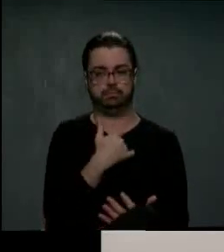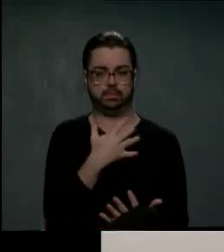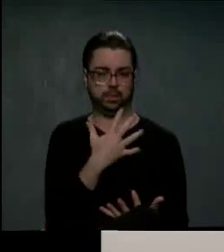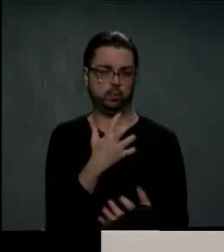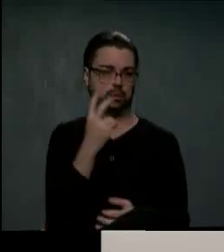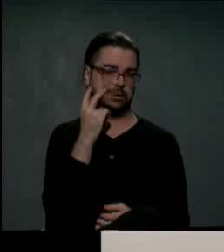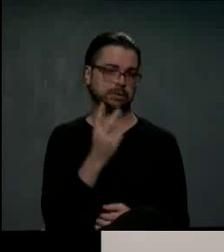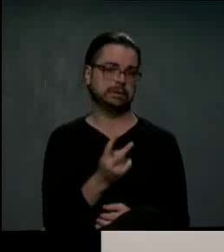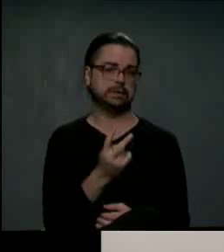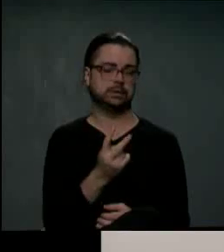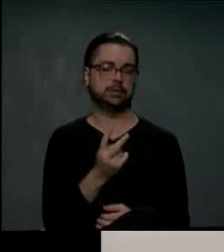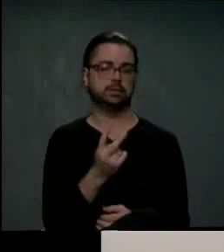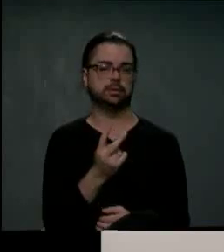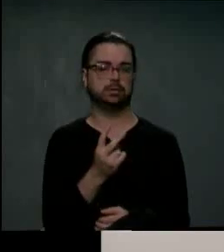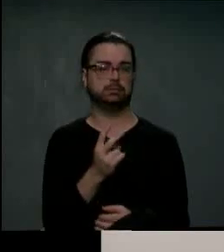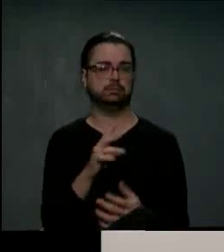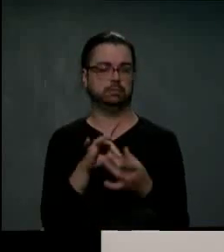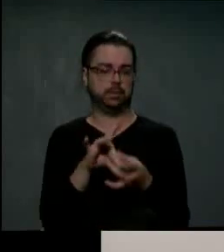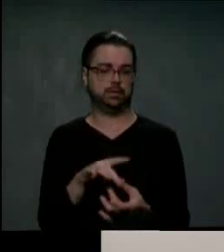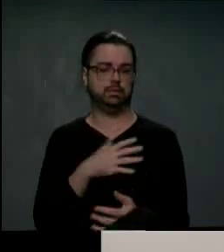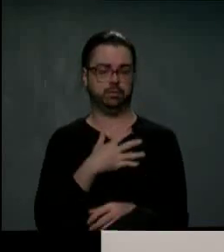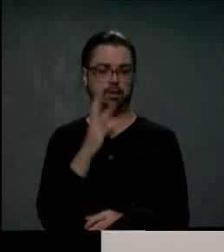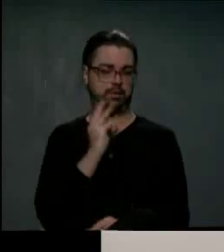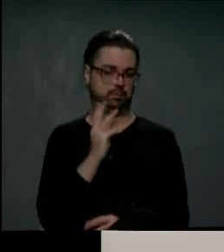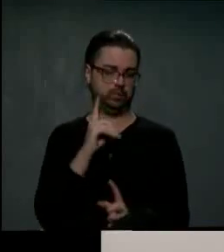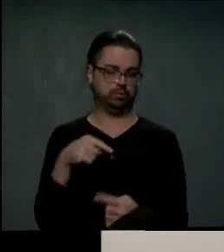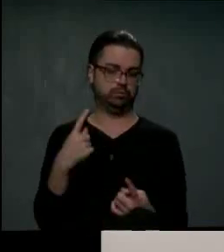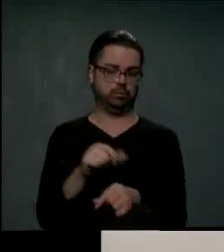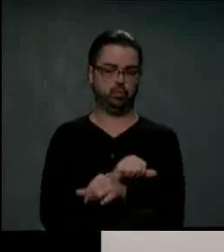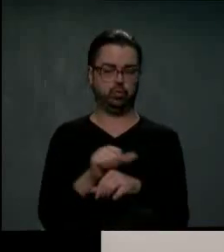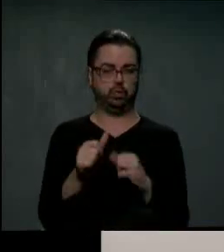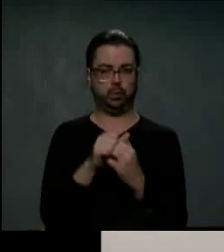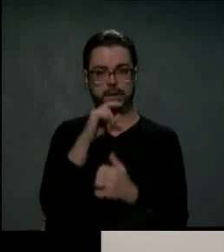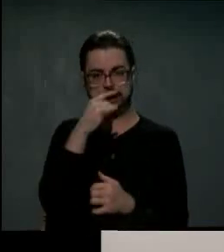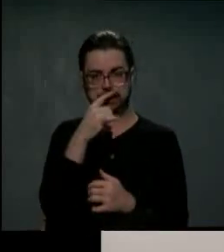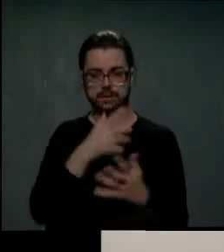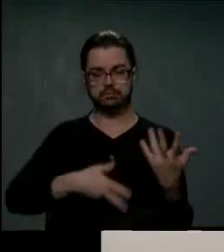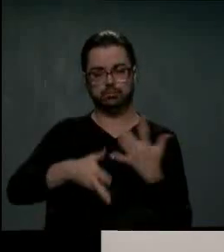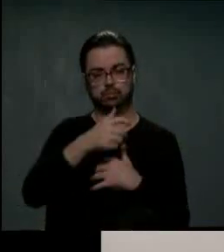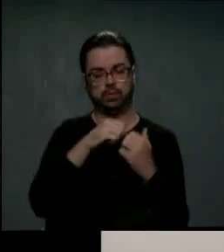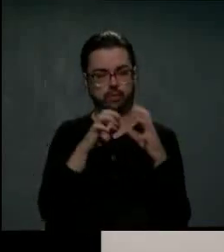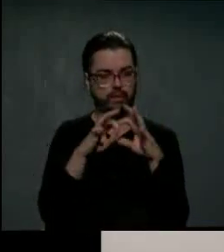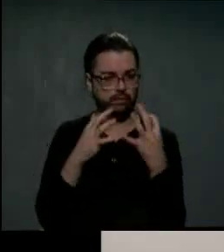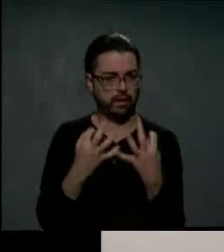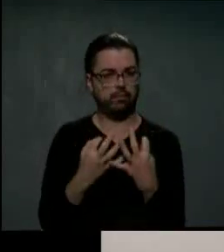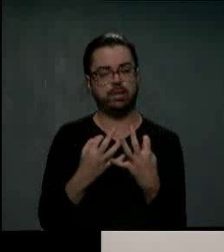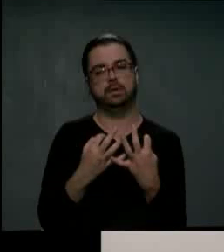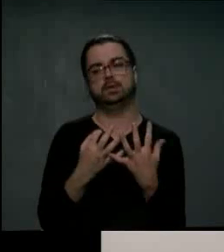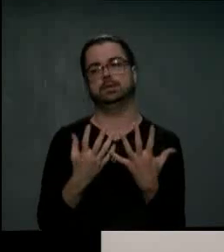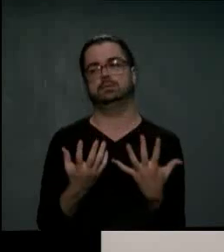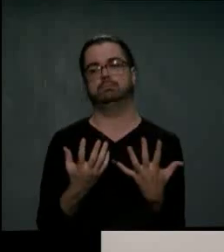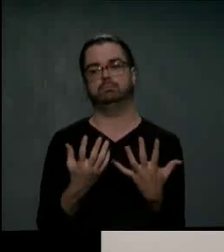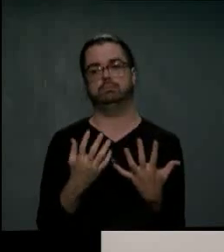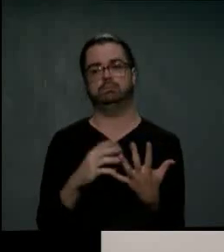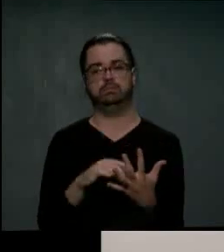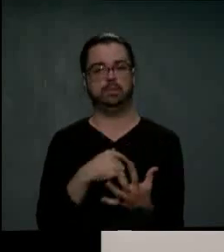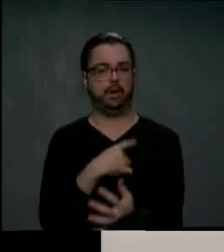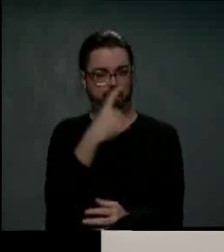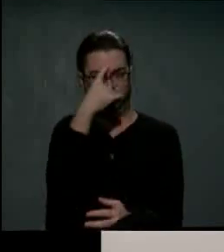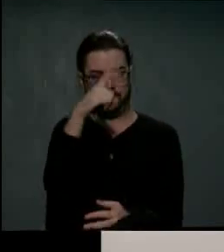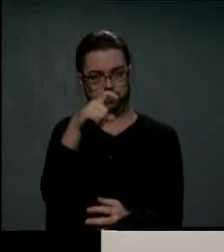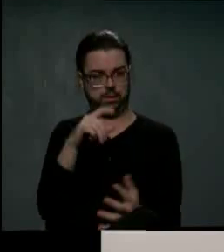see. It's based on my experience working with kids and being around families and neighboring, that I think we need to